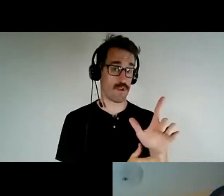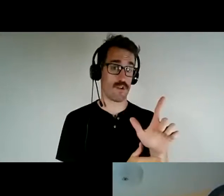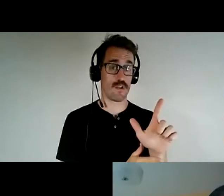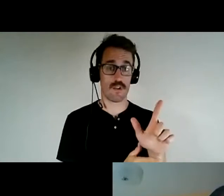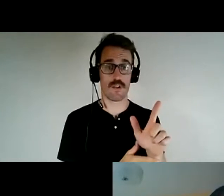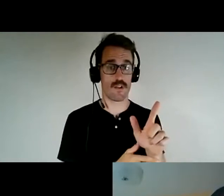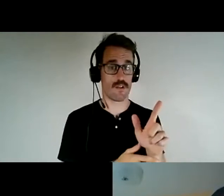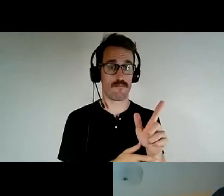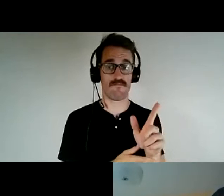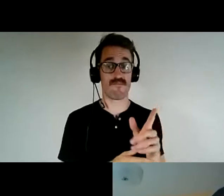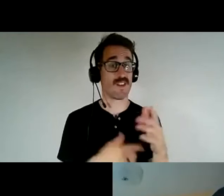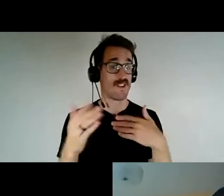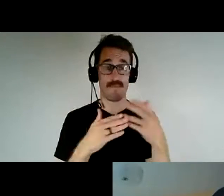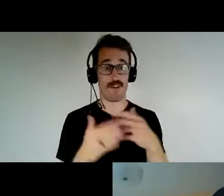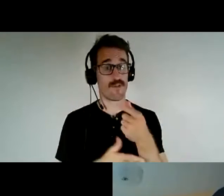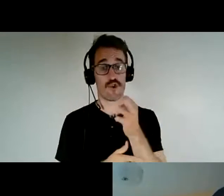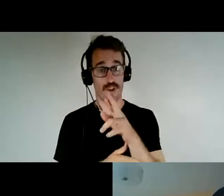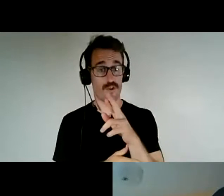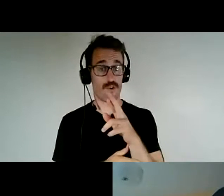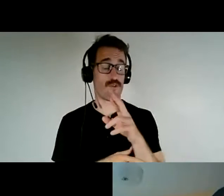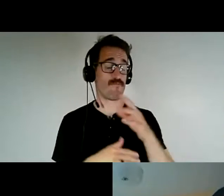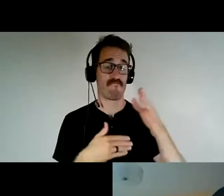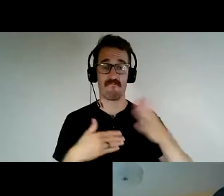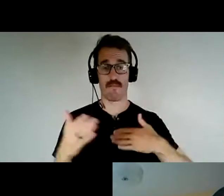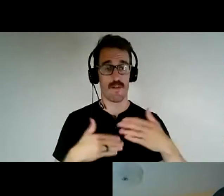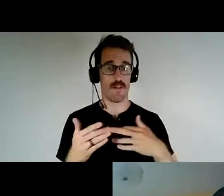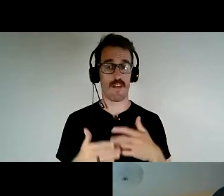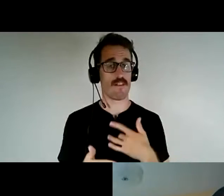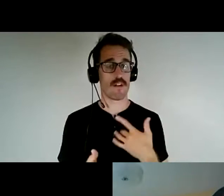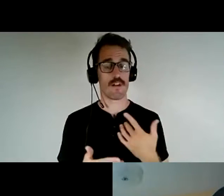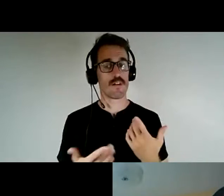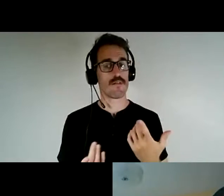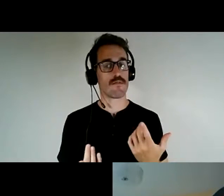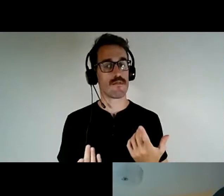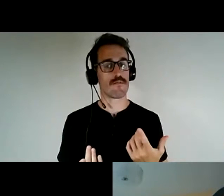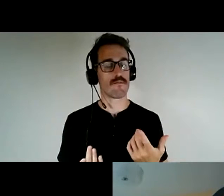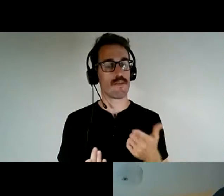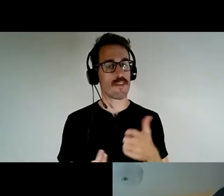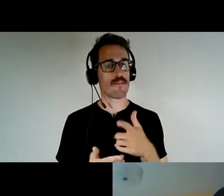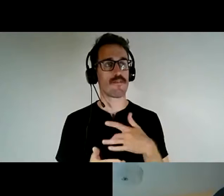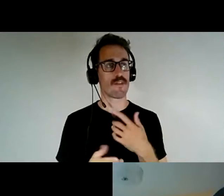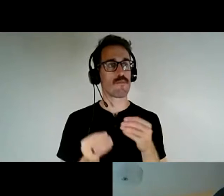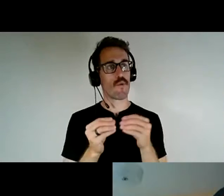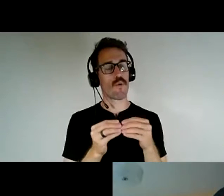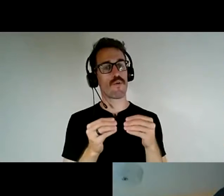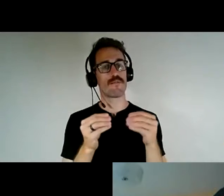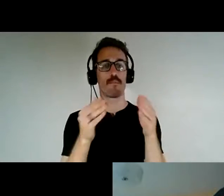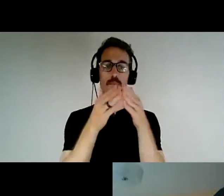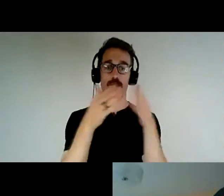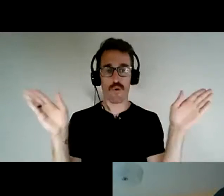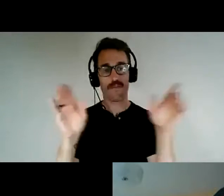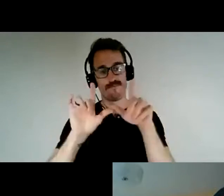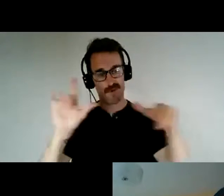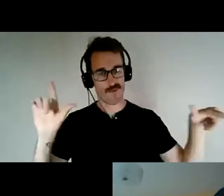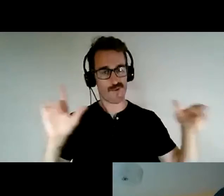anyone of any gender, right? And sometimes they're considered part of the broader LGBTQ communities,